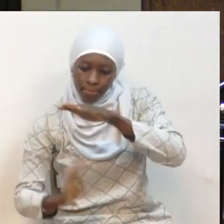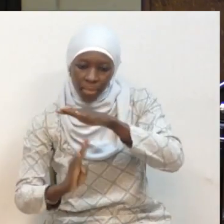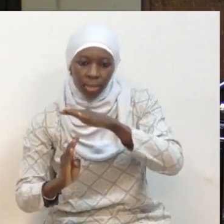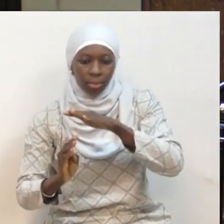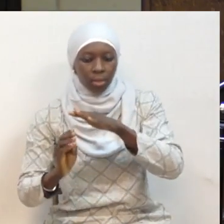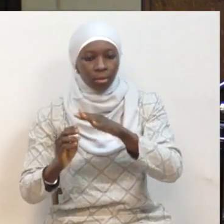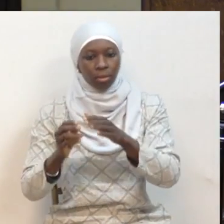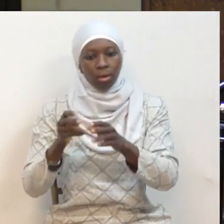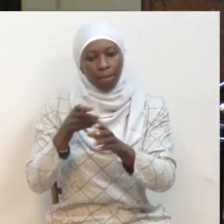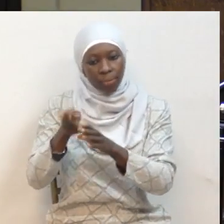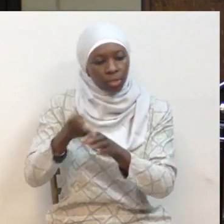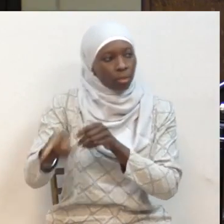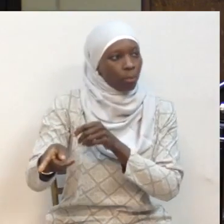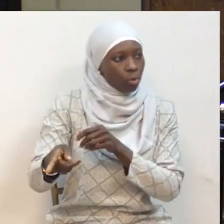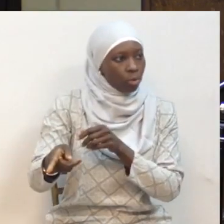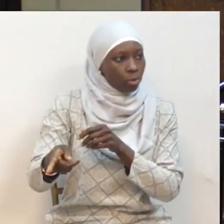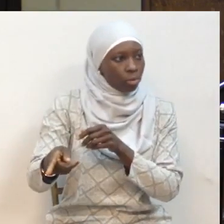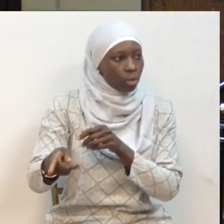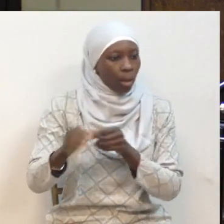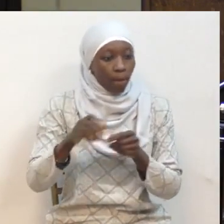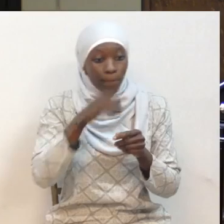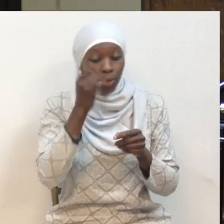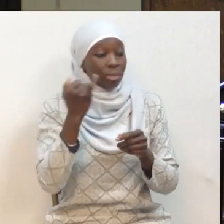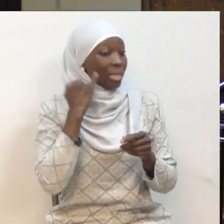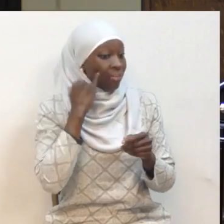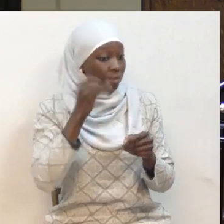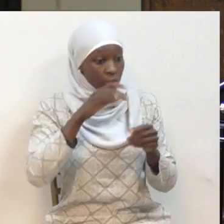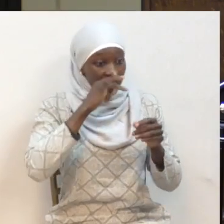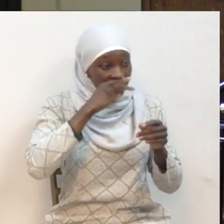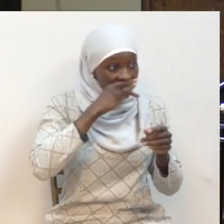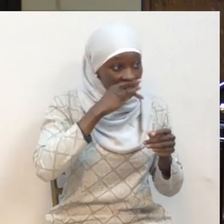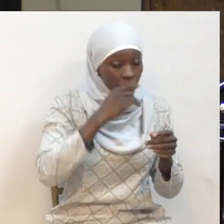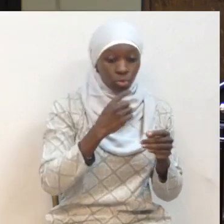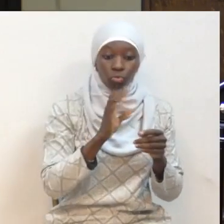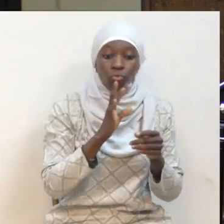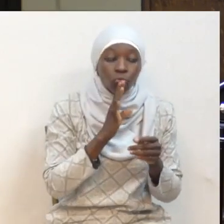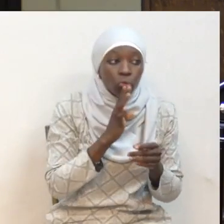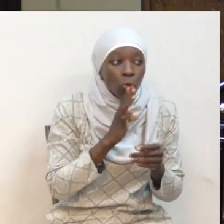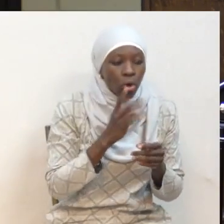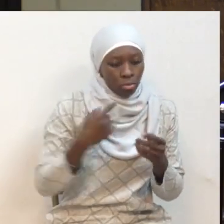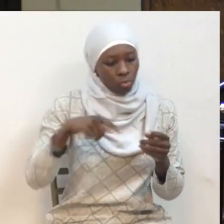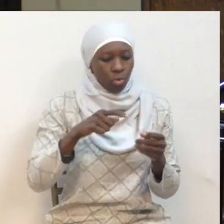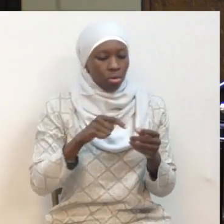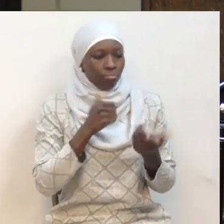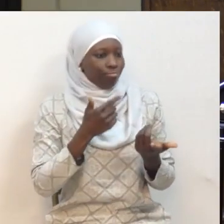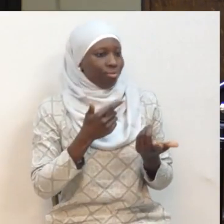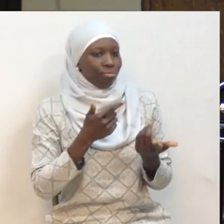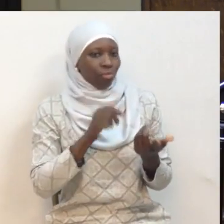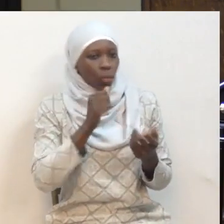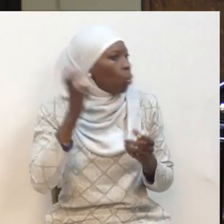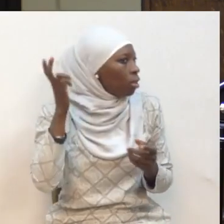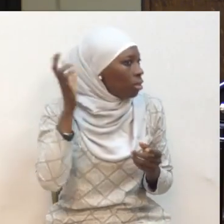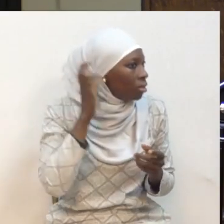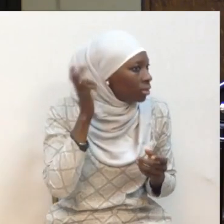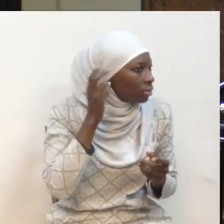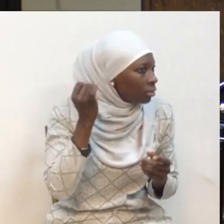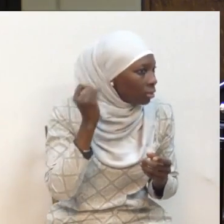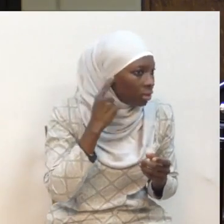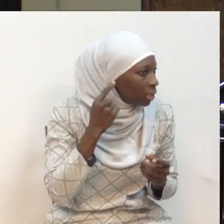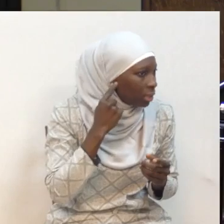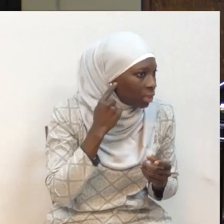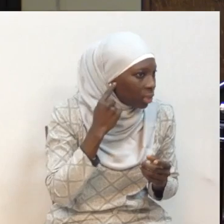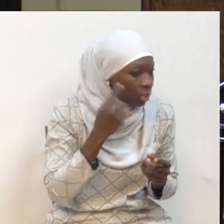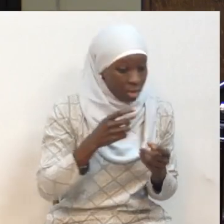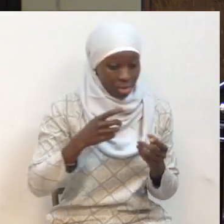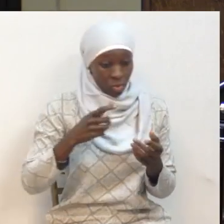opinion and listen carefully with attention to what they have to say, we fail in teaching